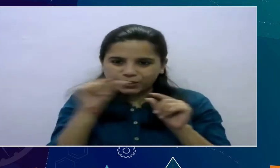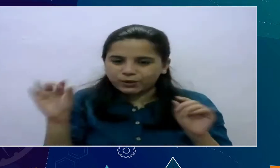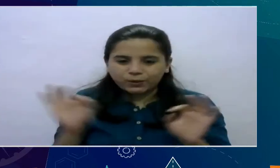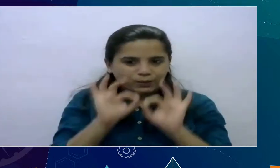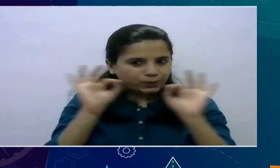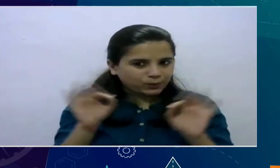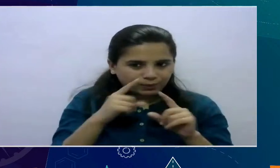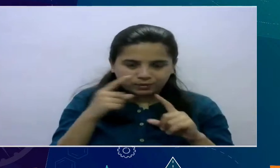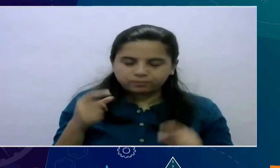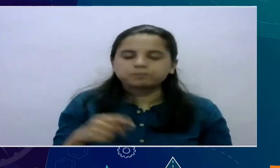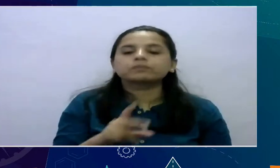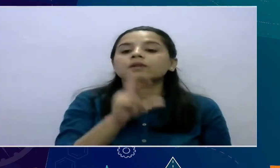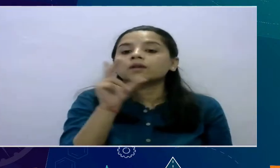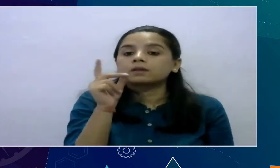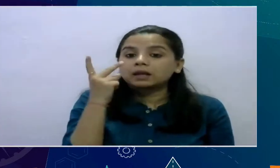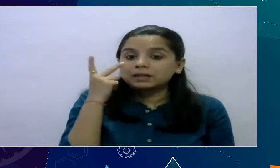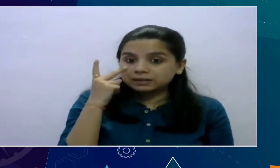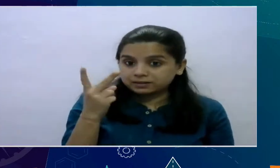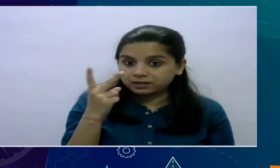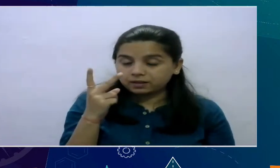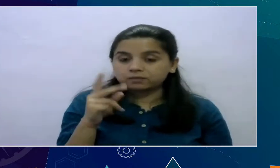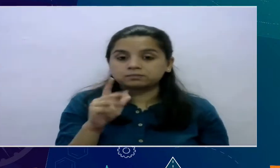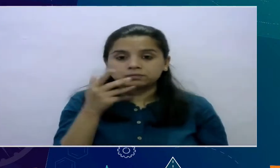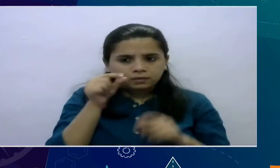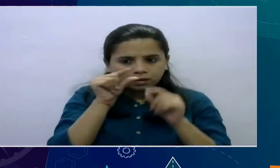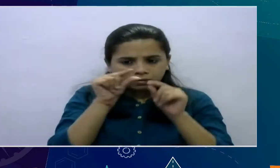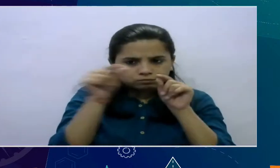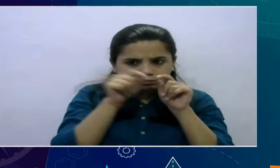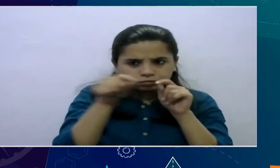Let's see whether you can see the path here